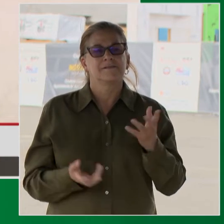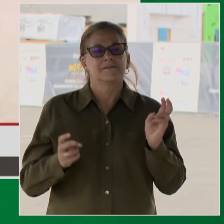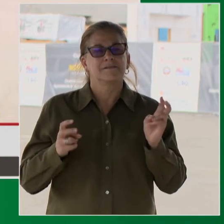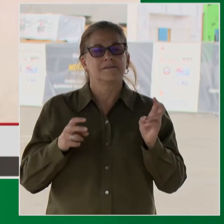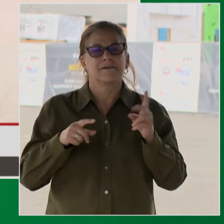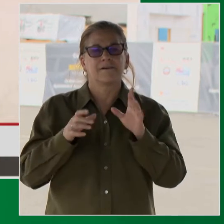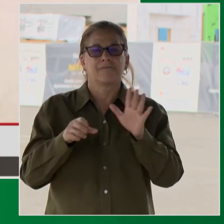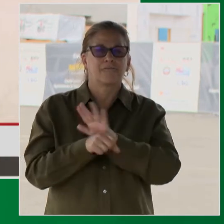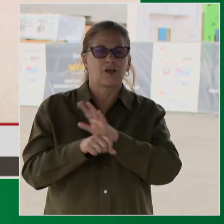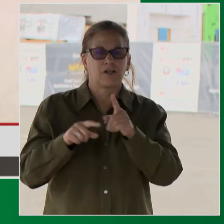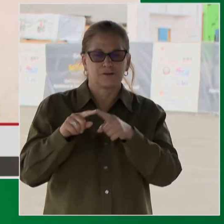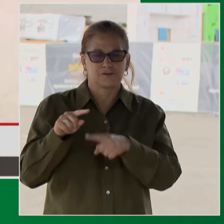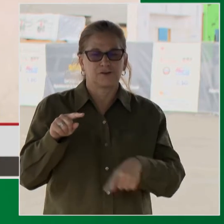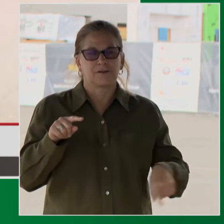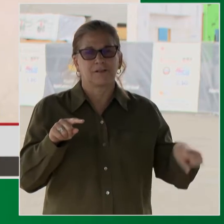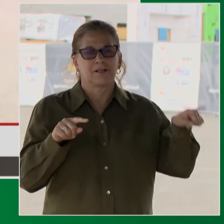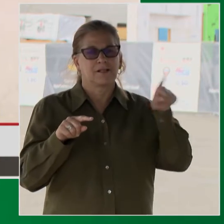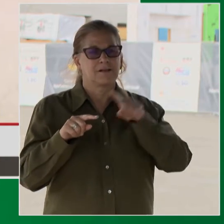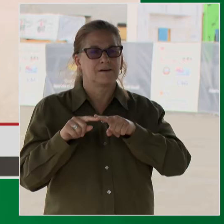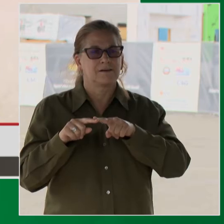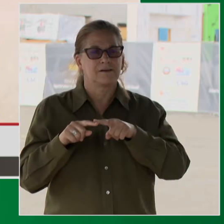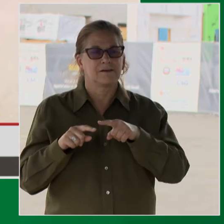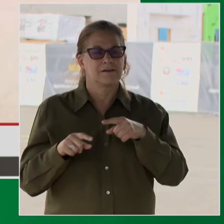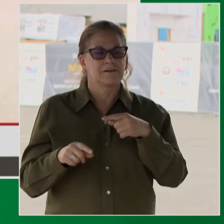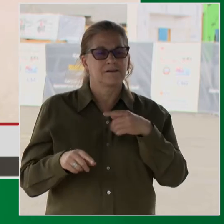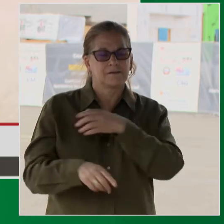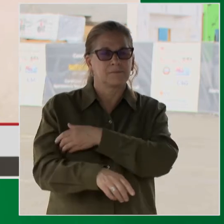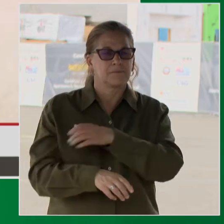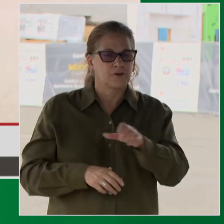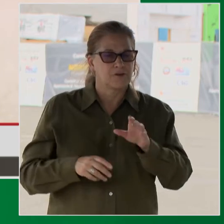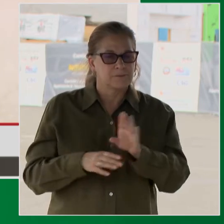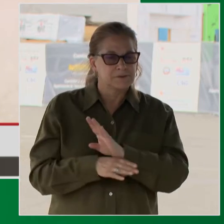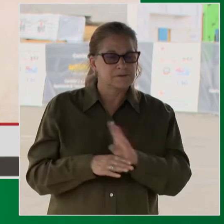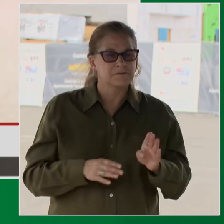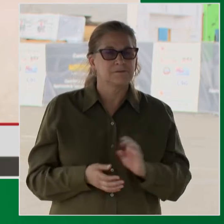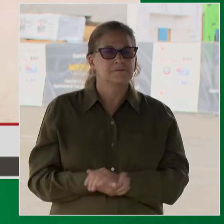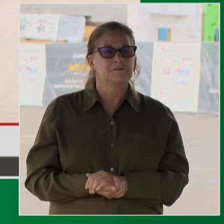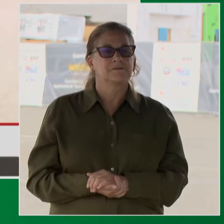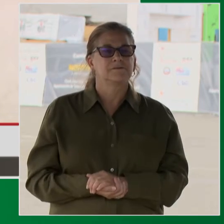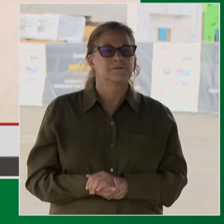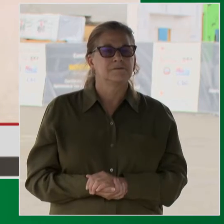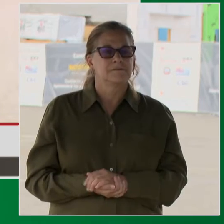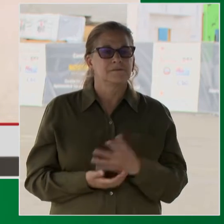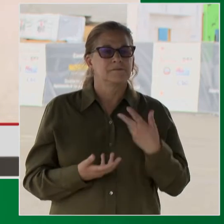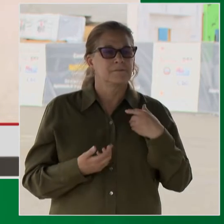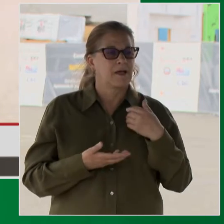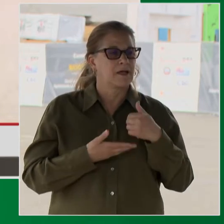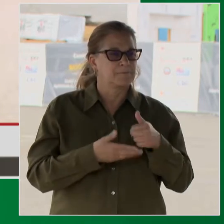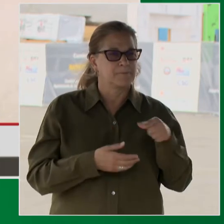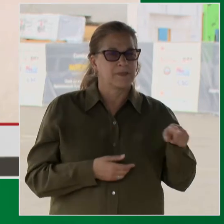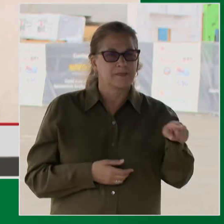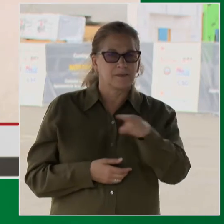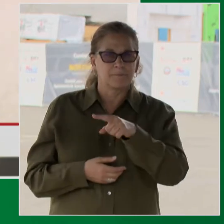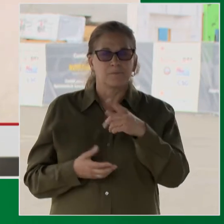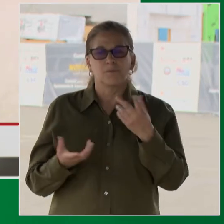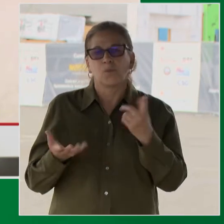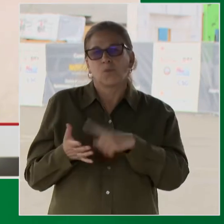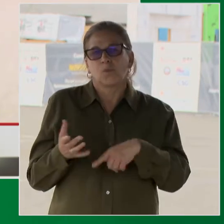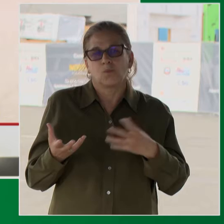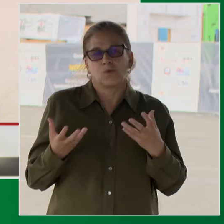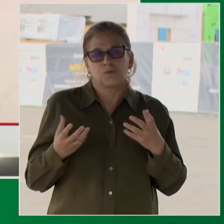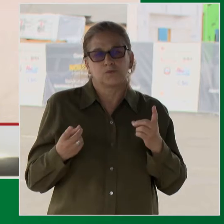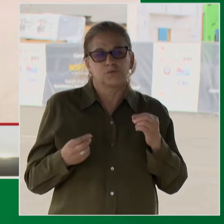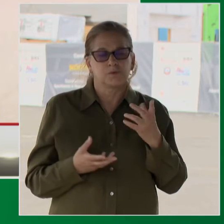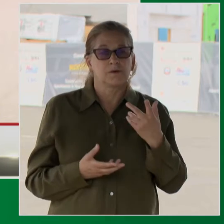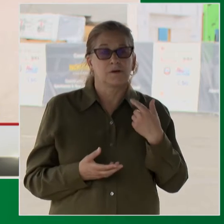service to empower businesses to ascend to greatness based on what their success, whatever they define success to be for